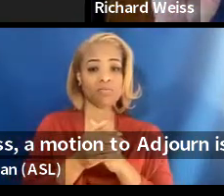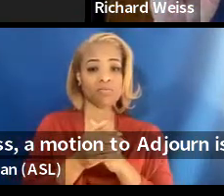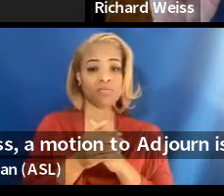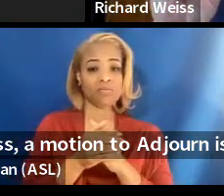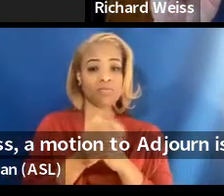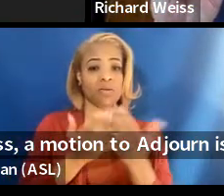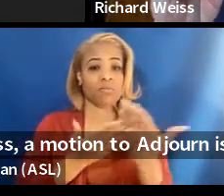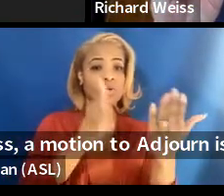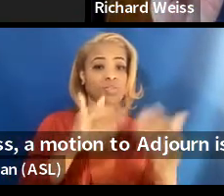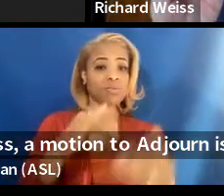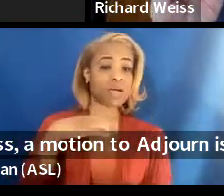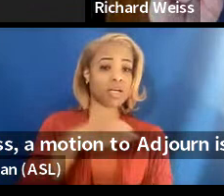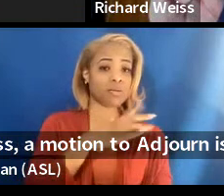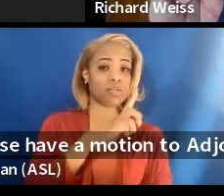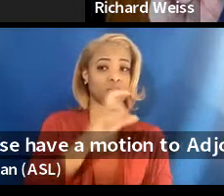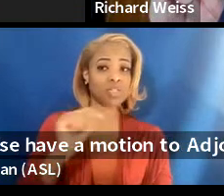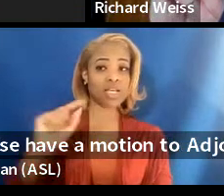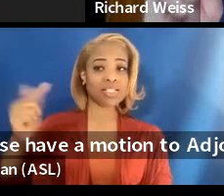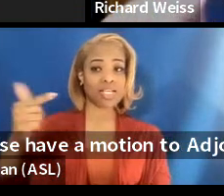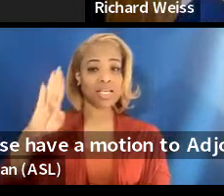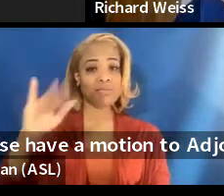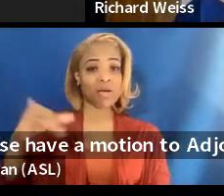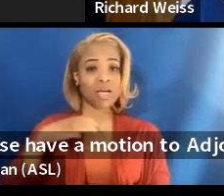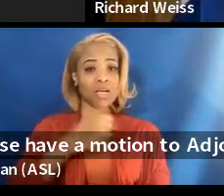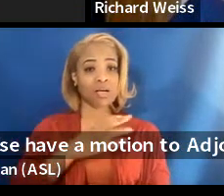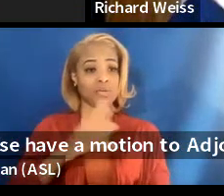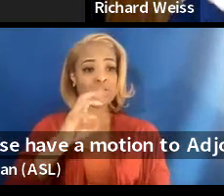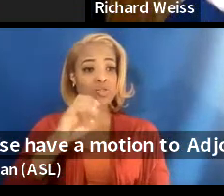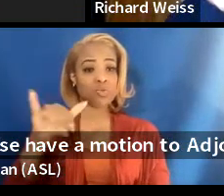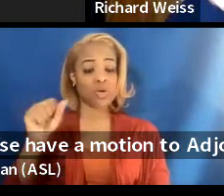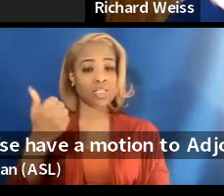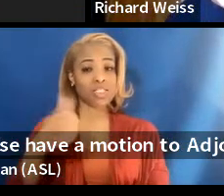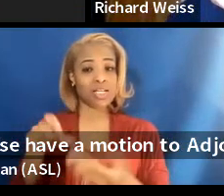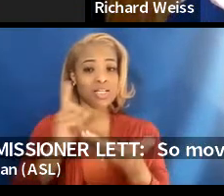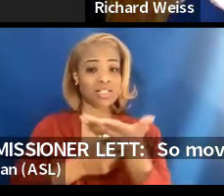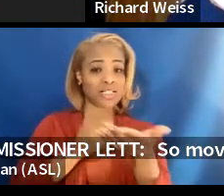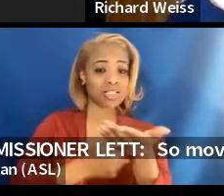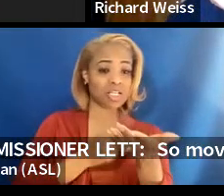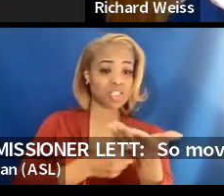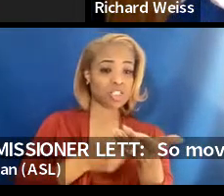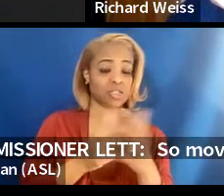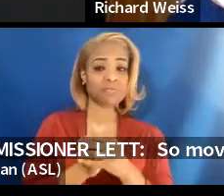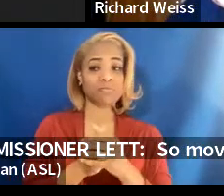Motion made by Commissioner Lett, seconded by Commissioner Weiss. Any discussion or debate on the motion?